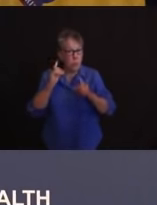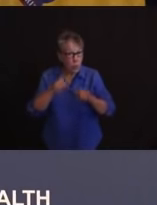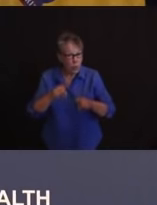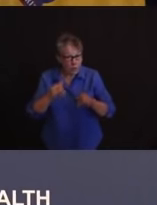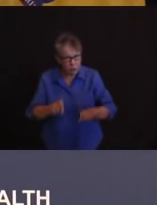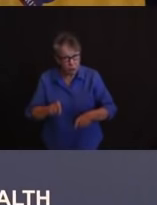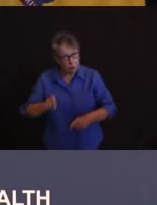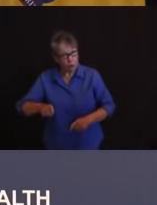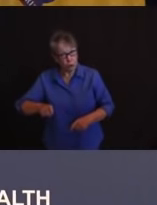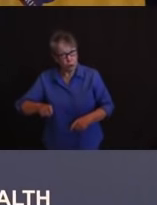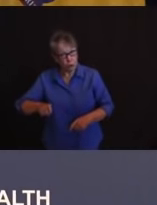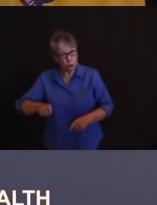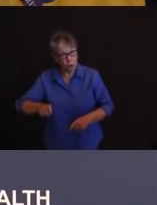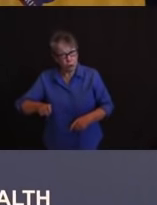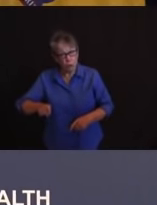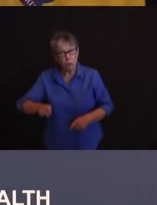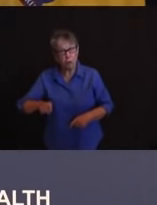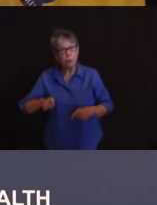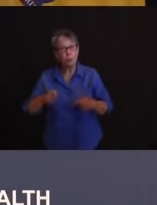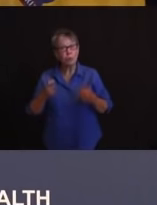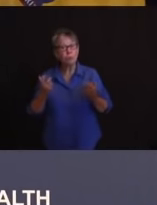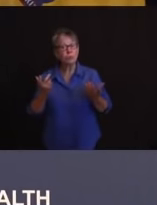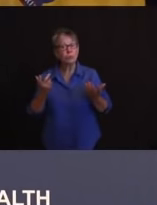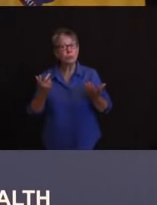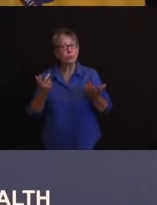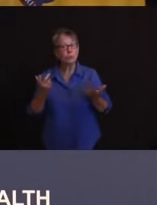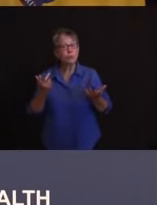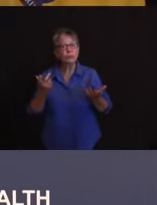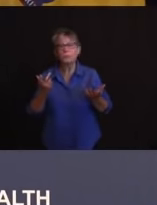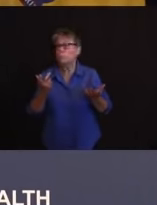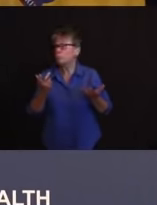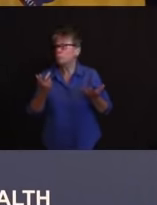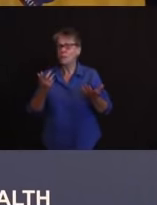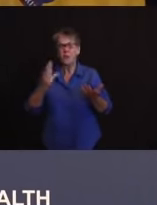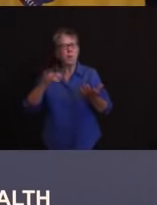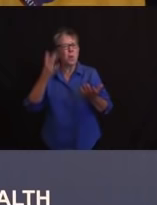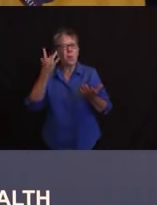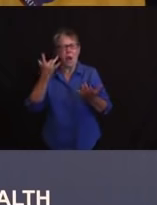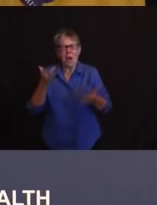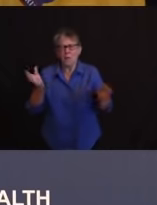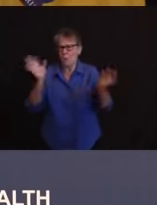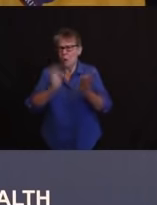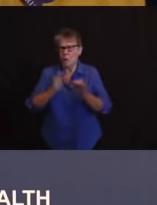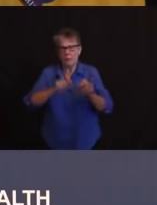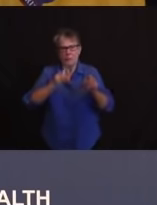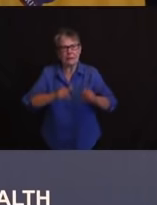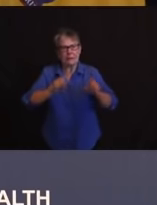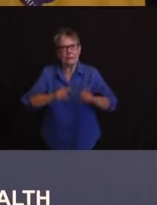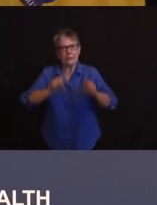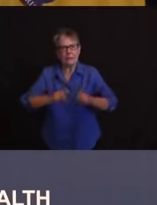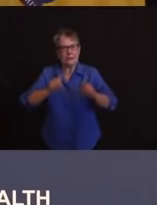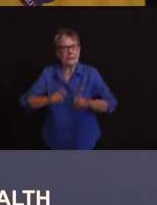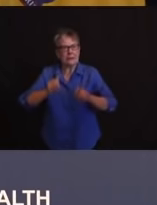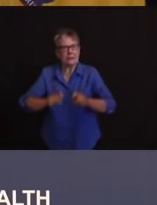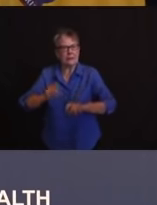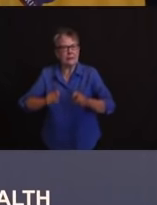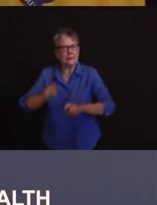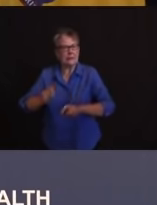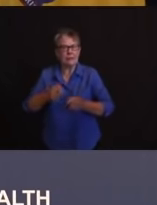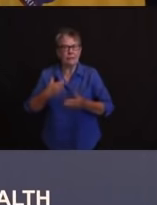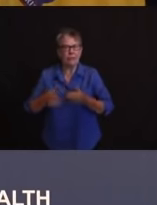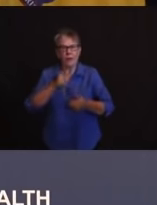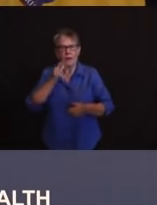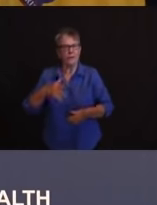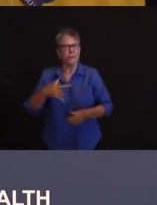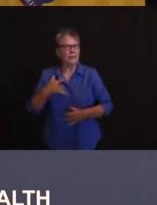important for the state to get this data? And then second and last question, the RT rate of transmission has dropped